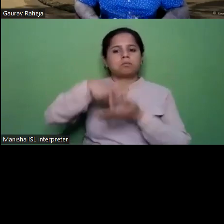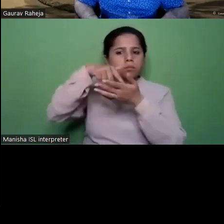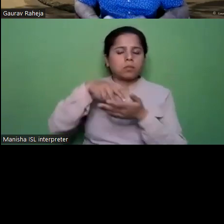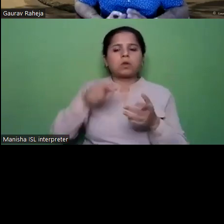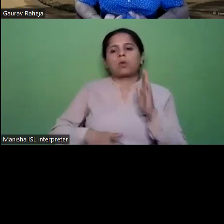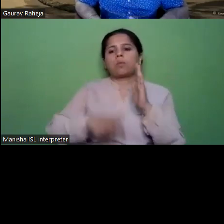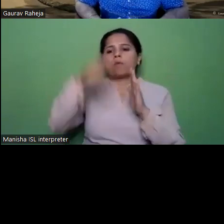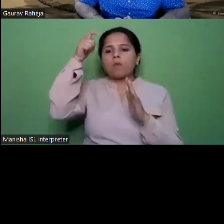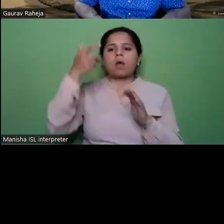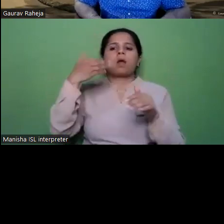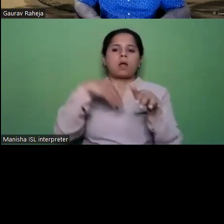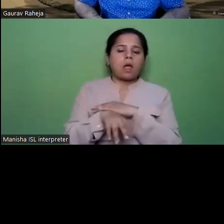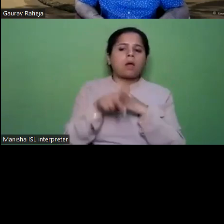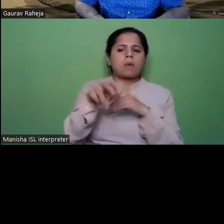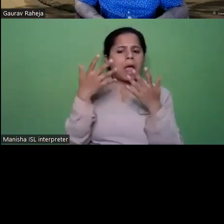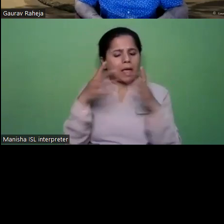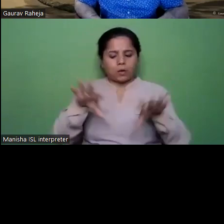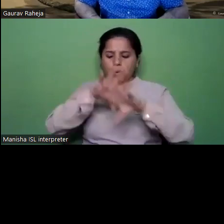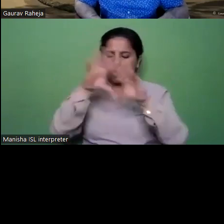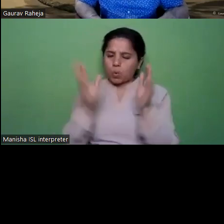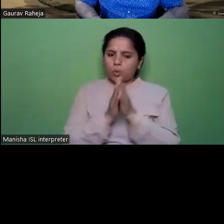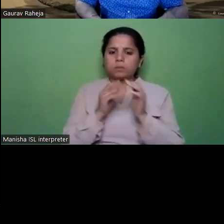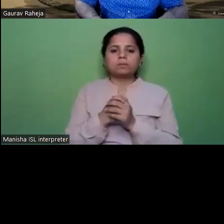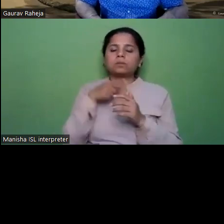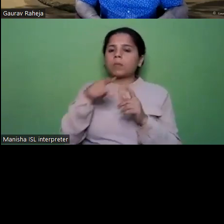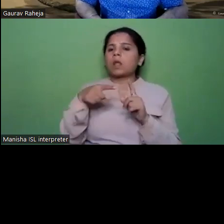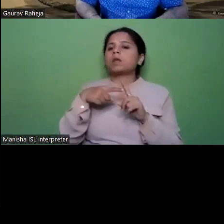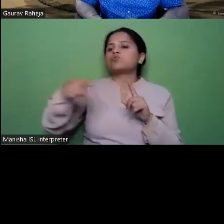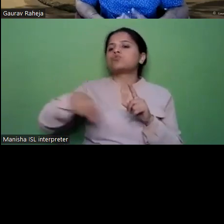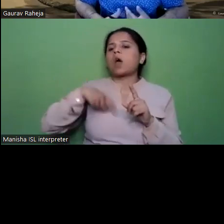your lifts, everything. Transportation means